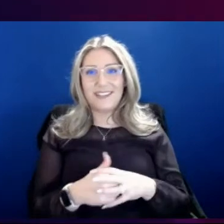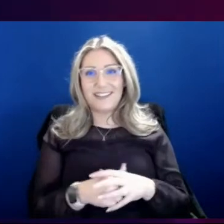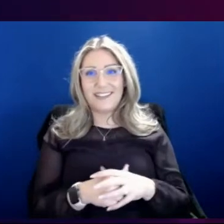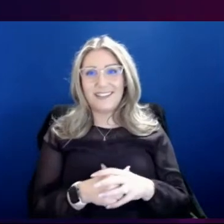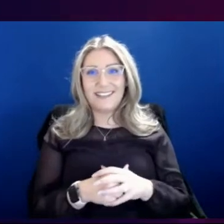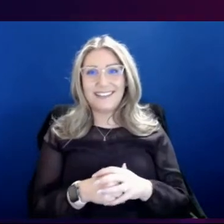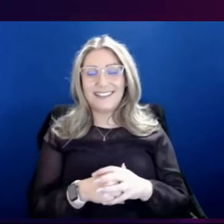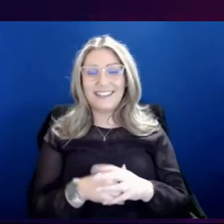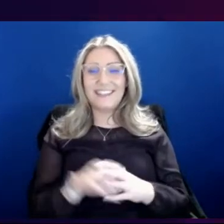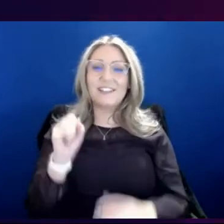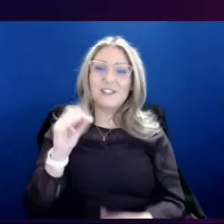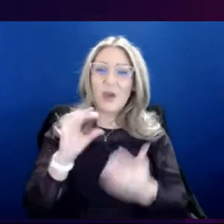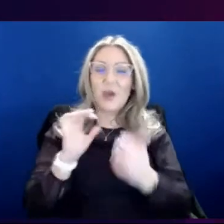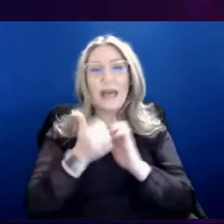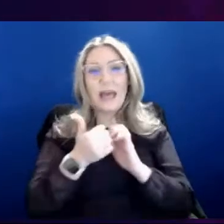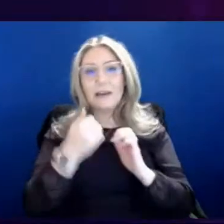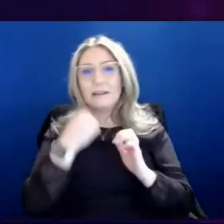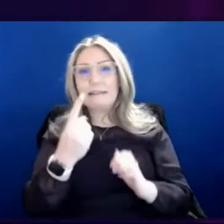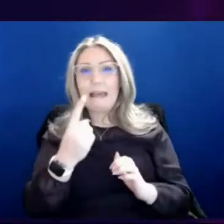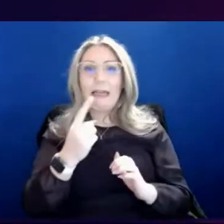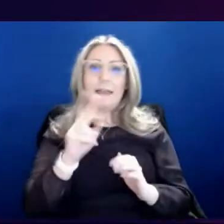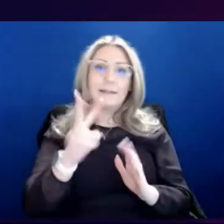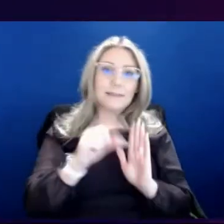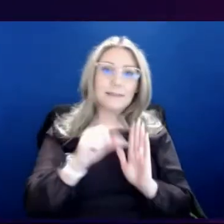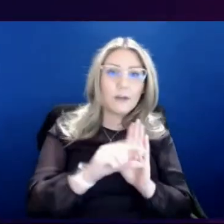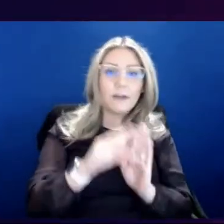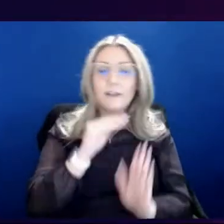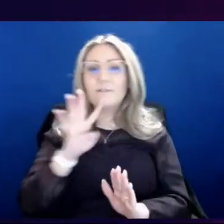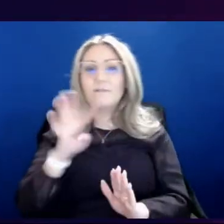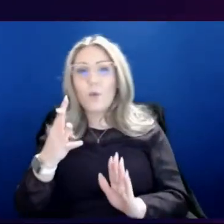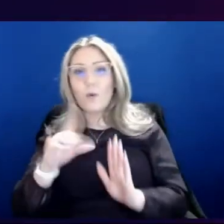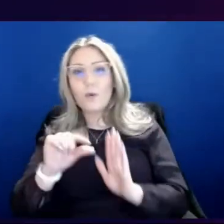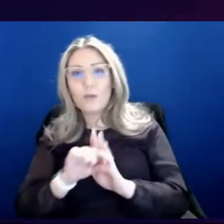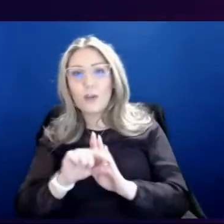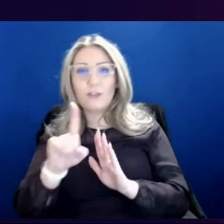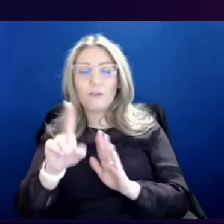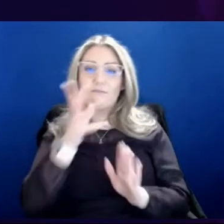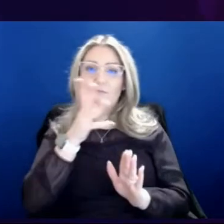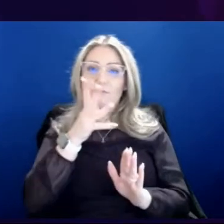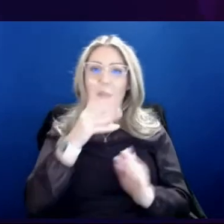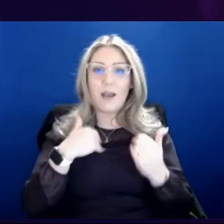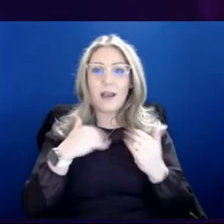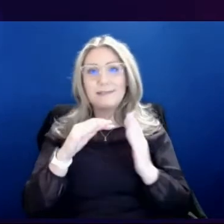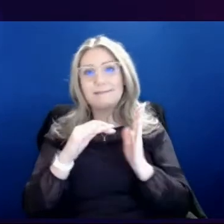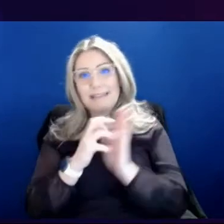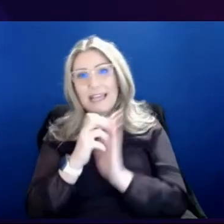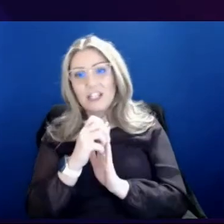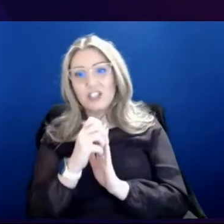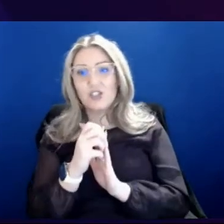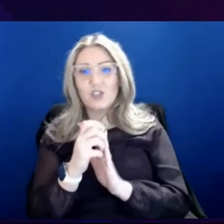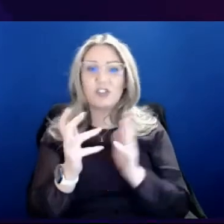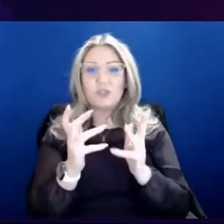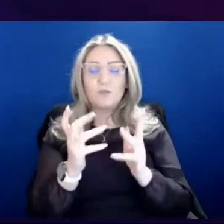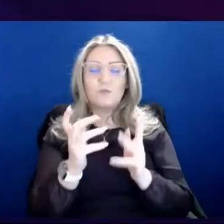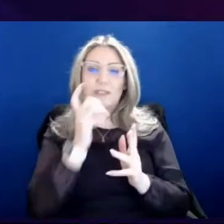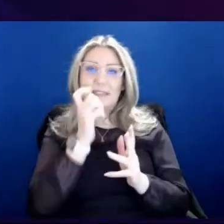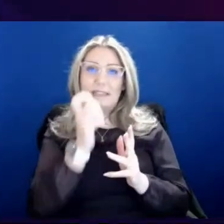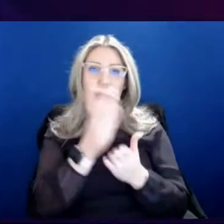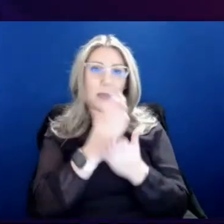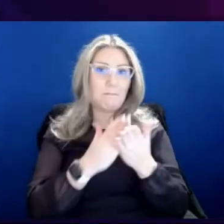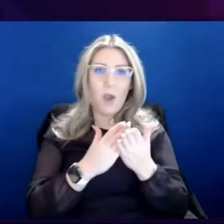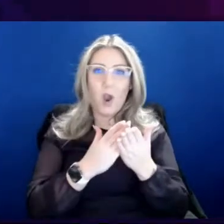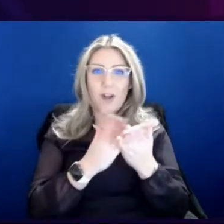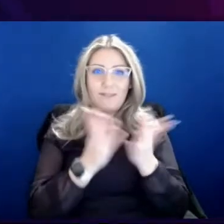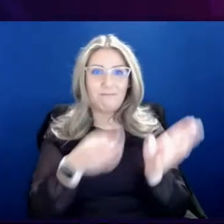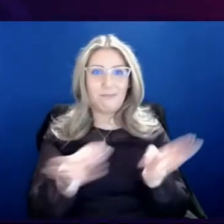So how to tell a second grader and fourth grader that their mom has cancer was not any part of our plans.